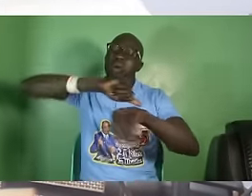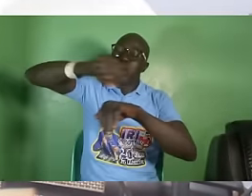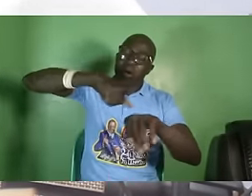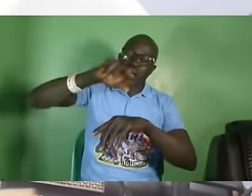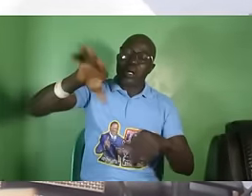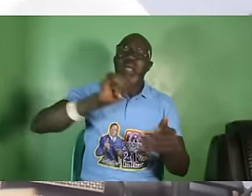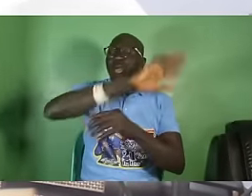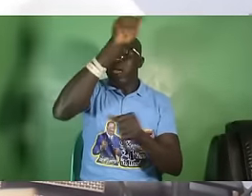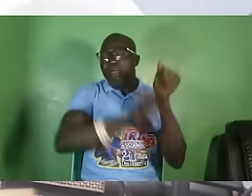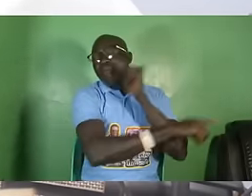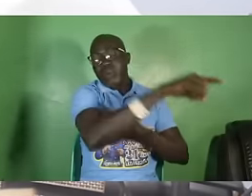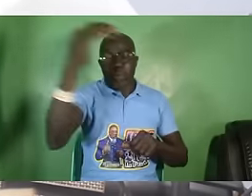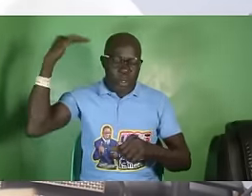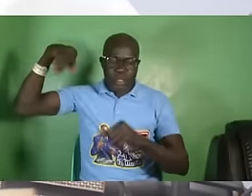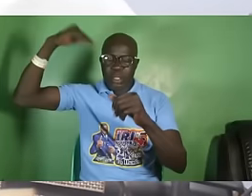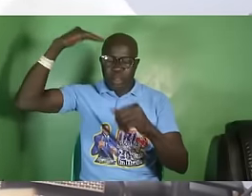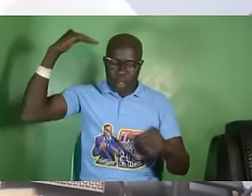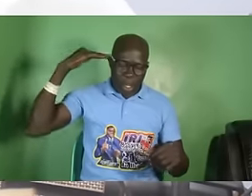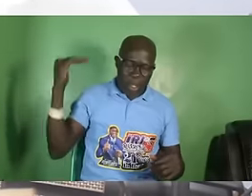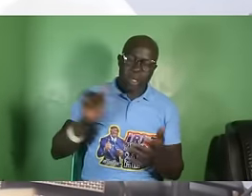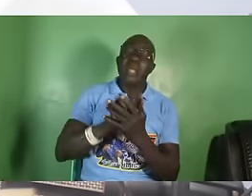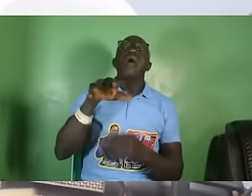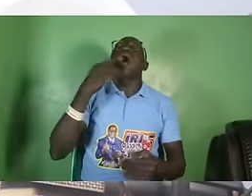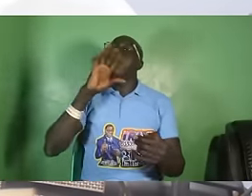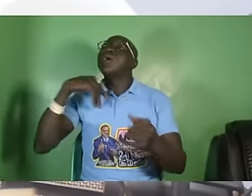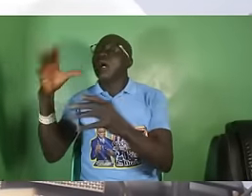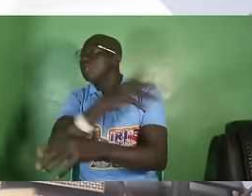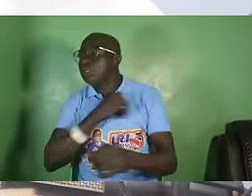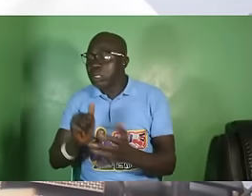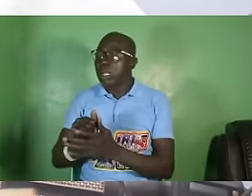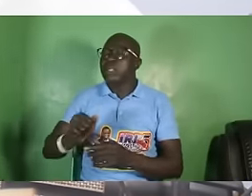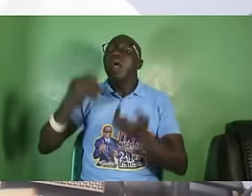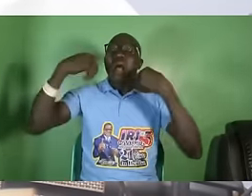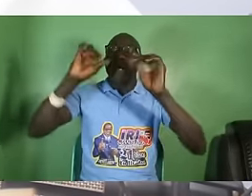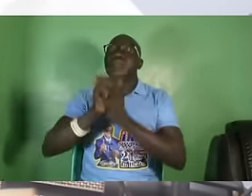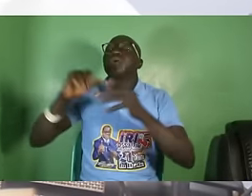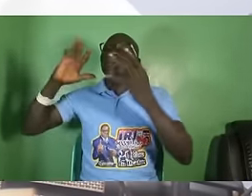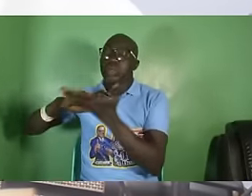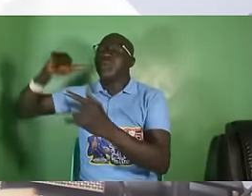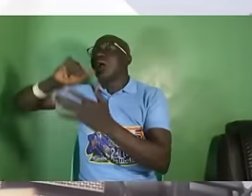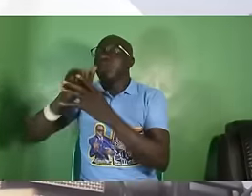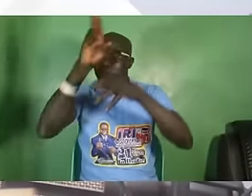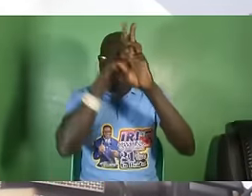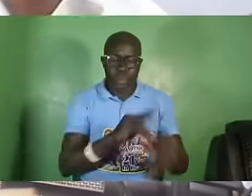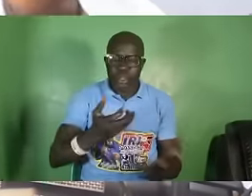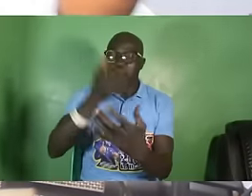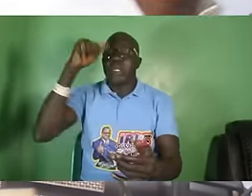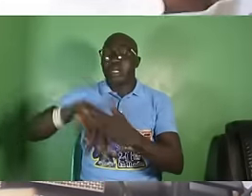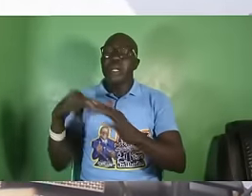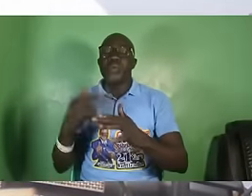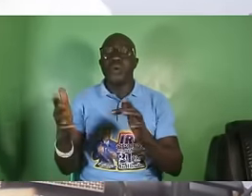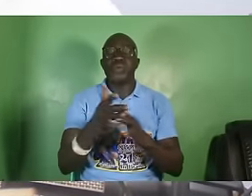down. We are not the head of everybody. Of the head. Yeah. How can you go? We are not the glory.